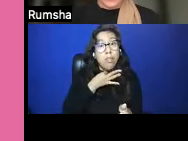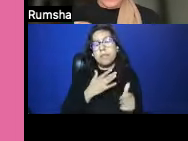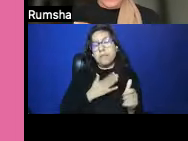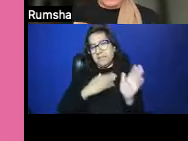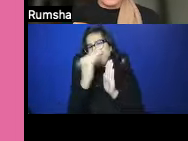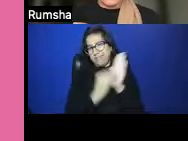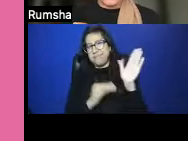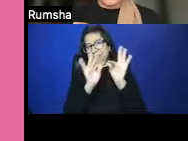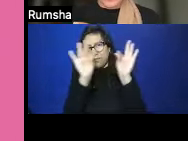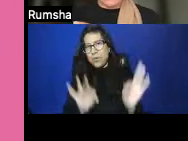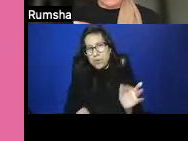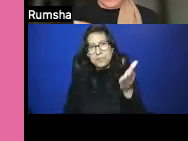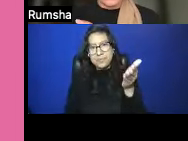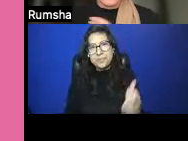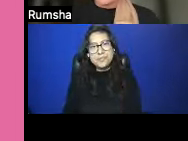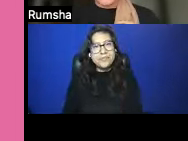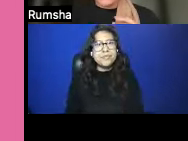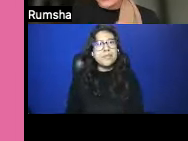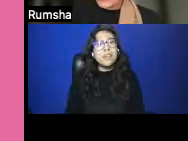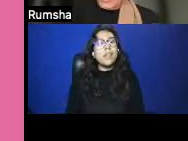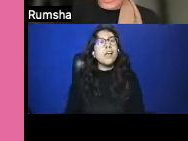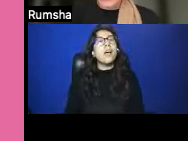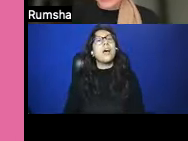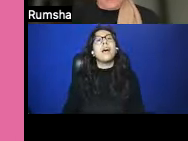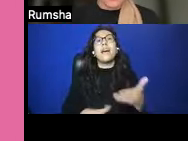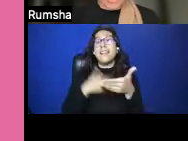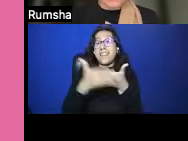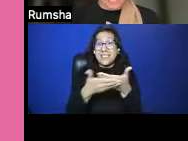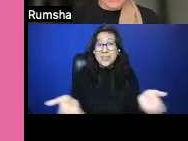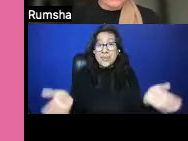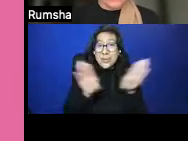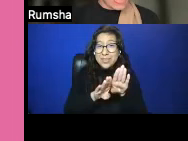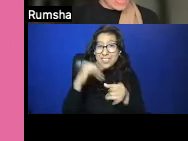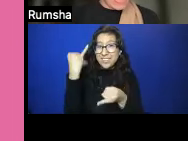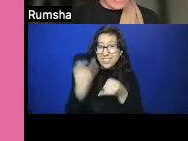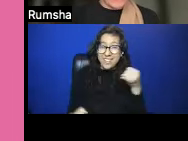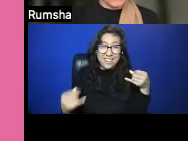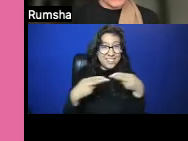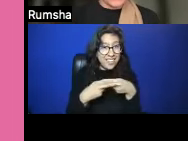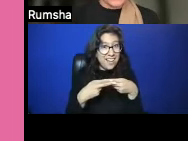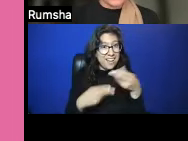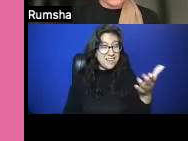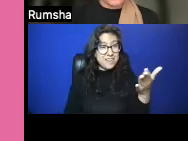form. And then I'll shift us to our closing and our last slide.